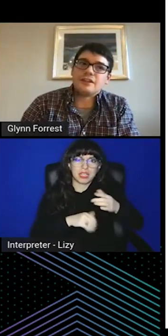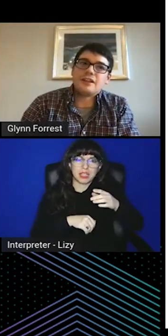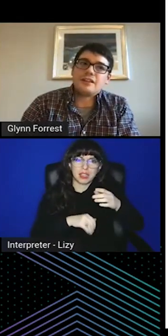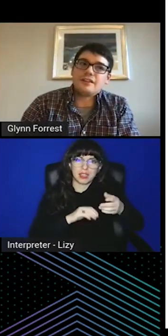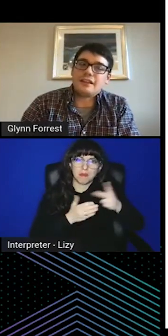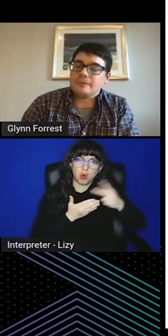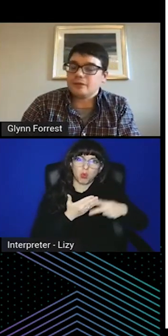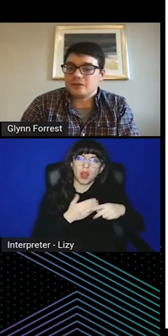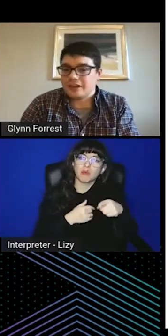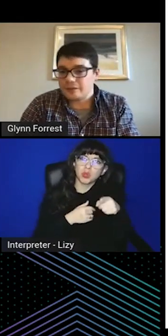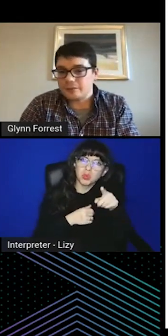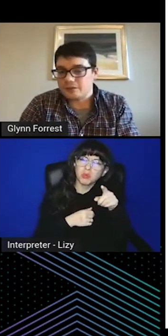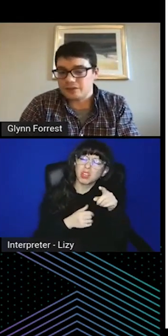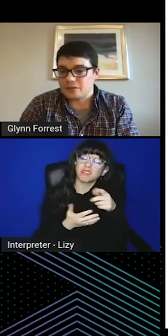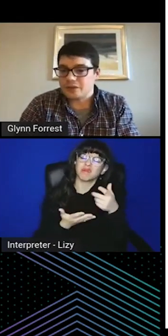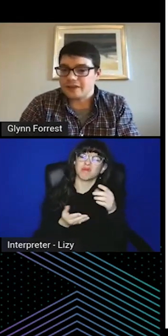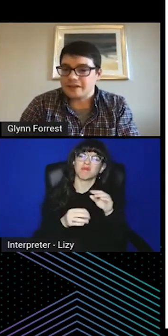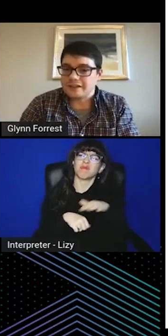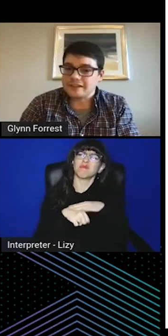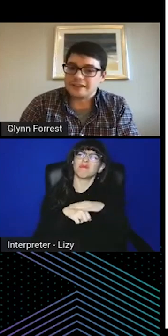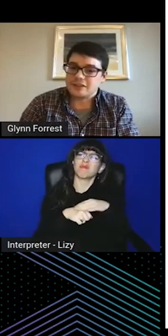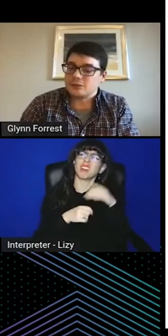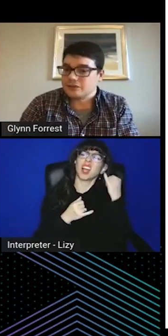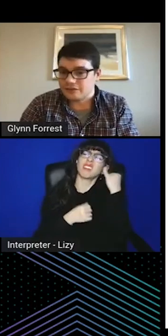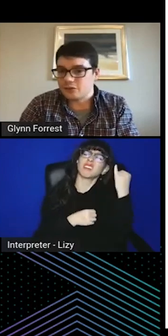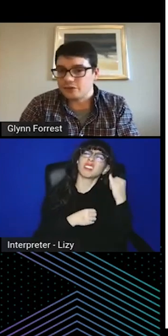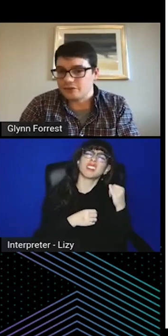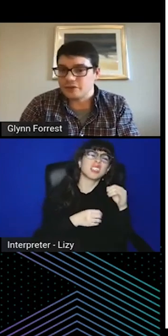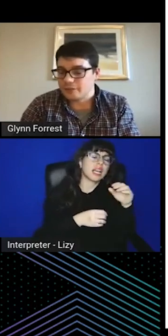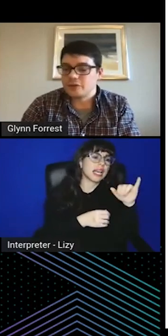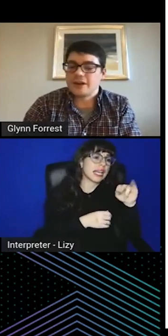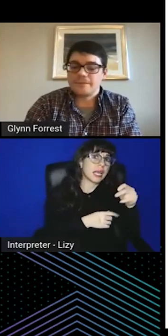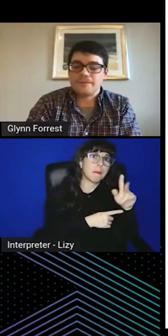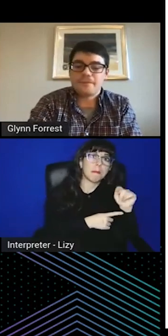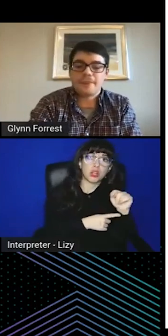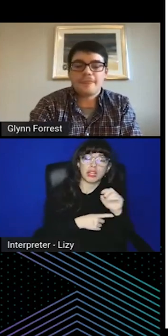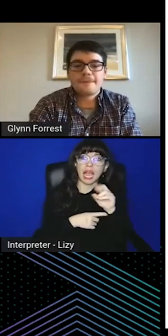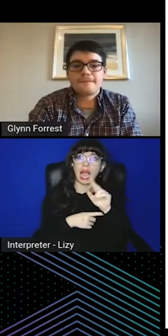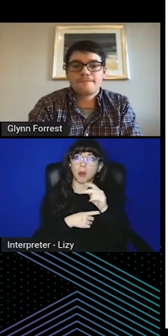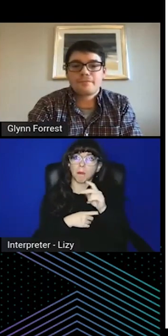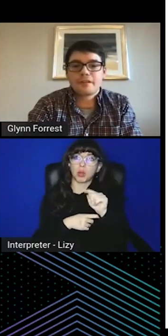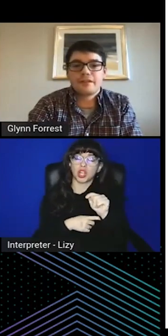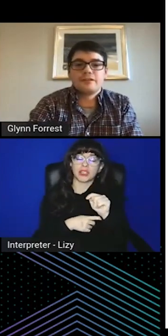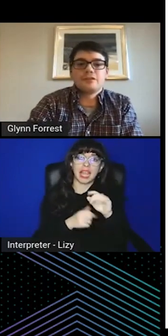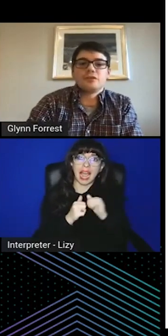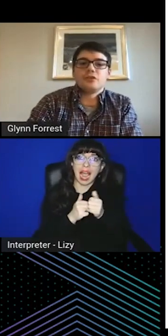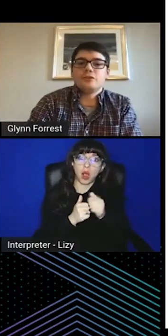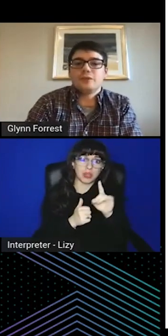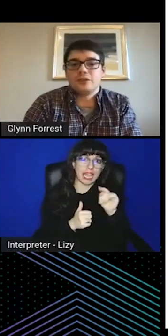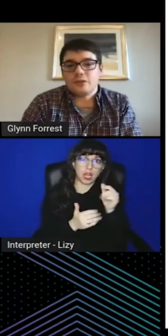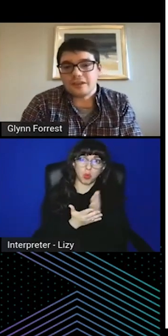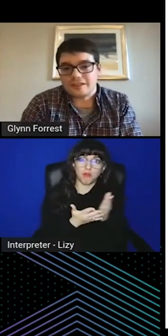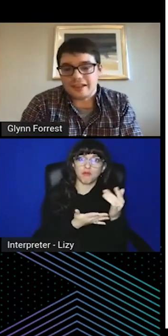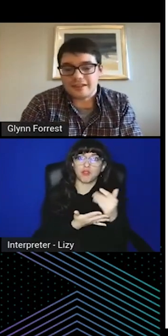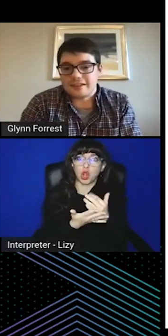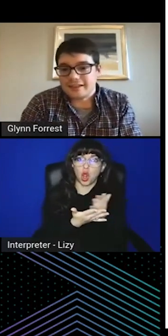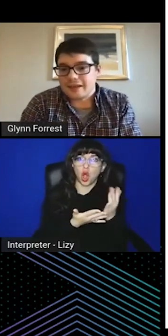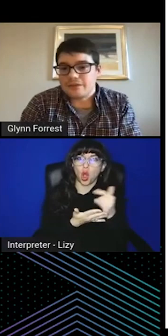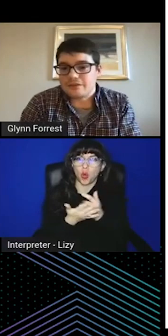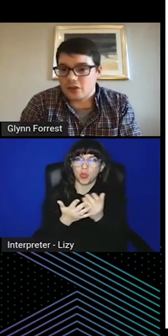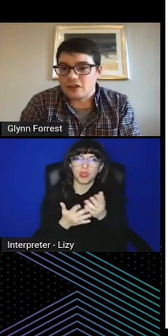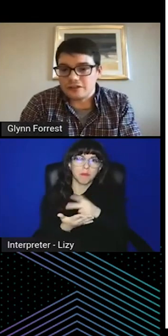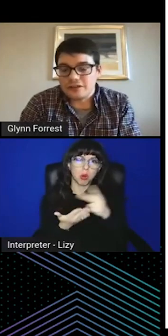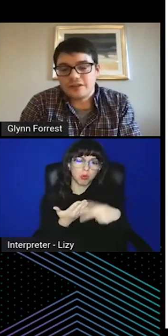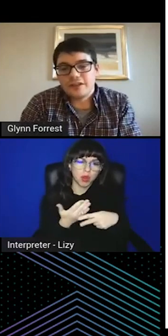of the inputs and outputs and the way that data is going to flow through the program. So couldn't we do a statically